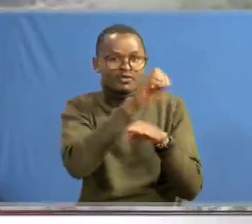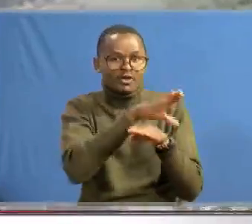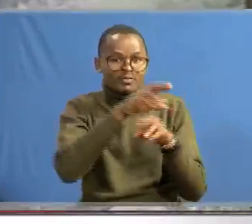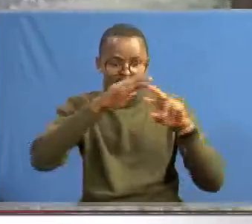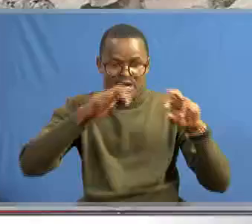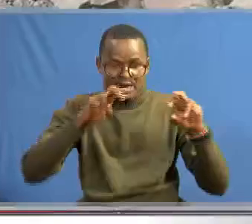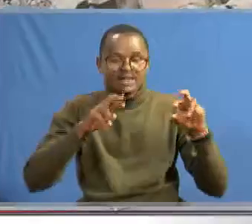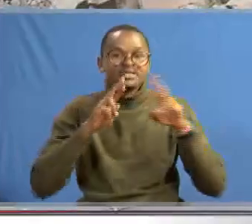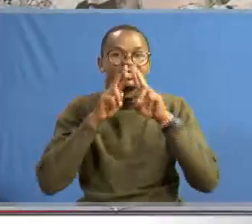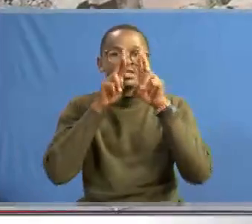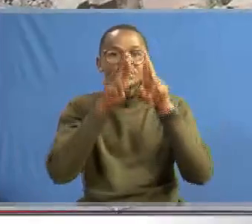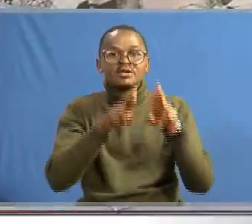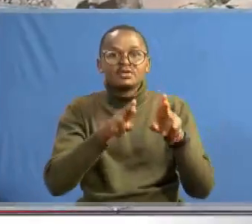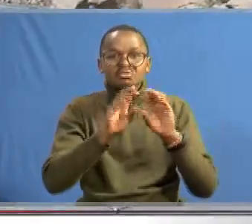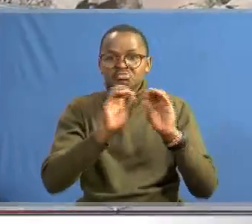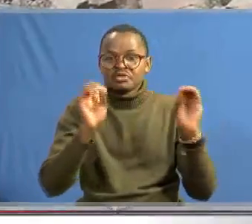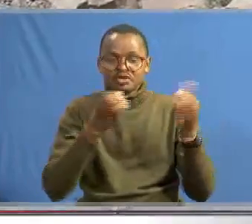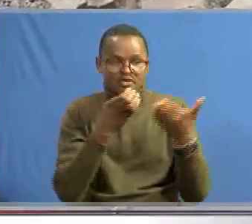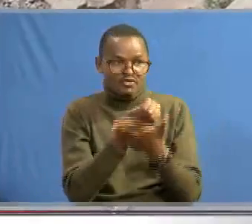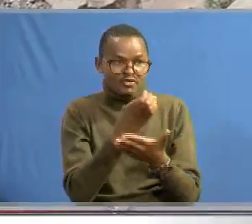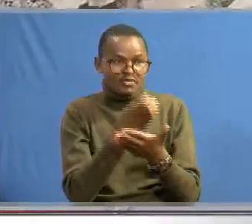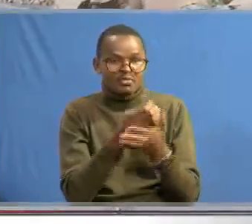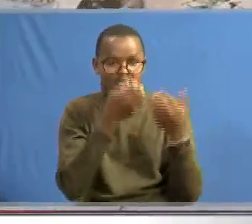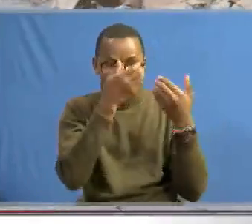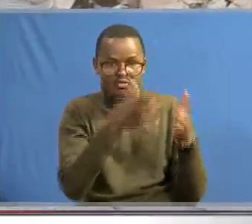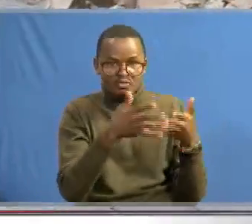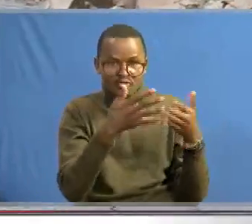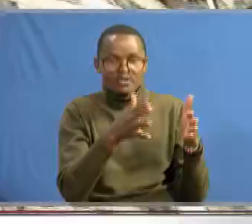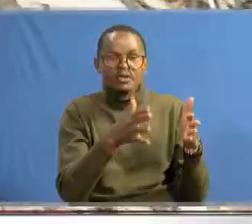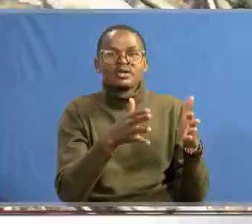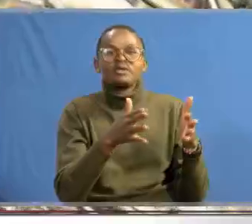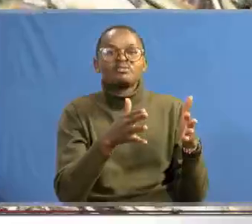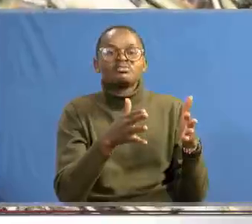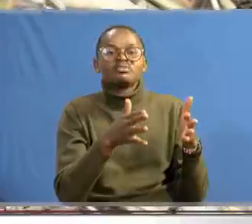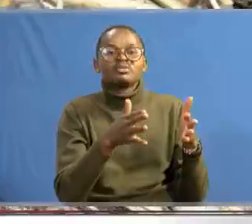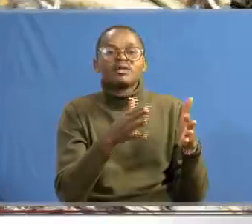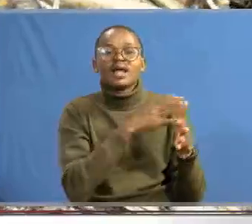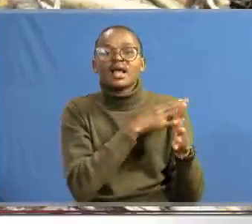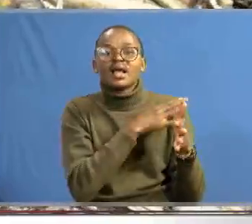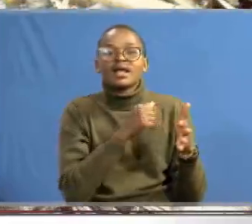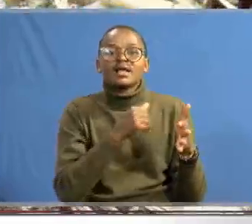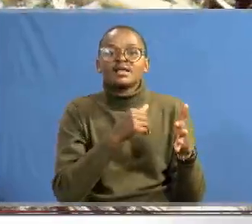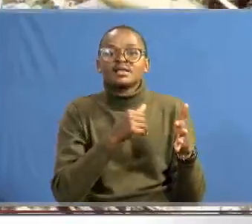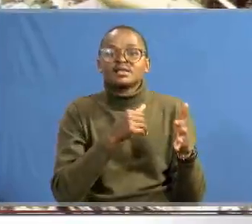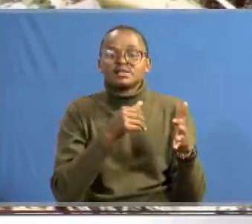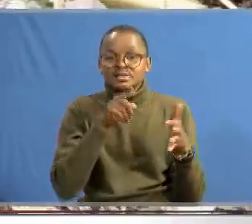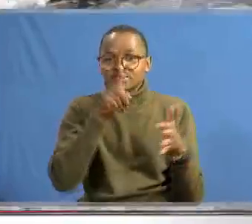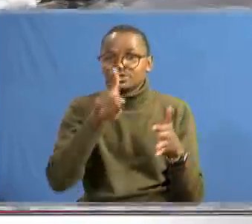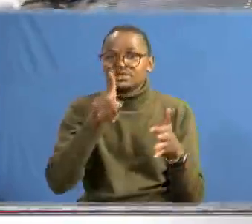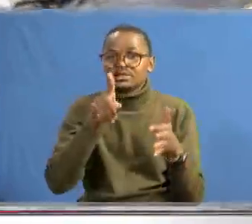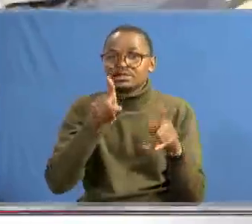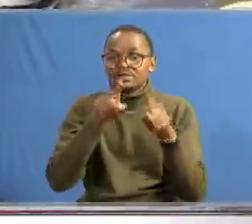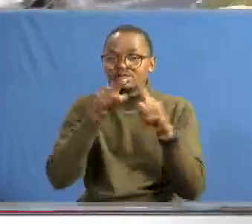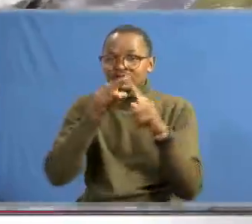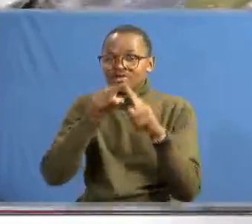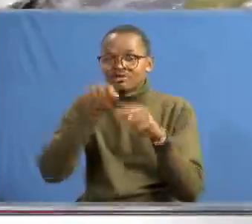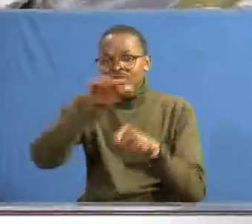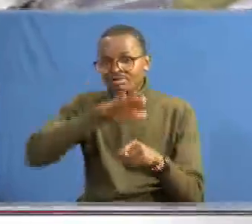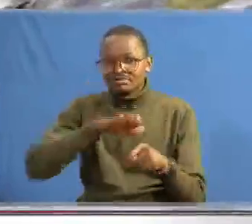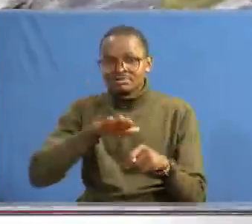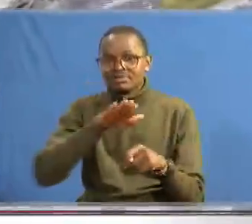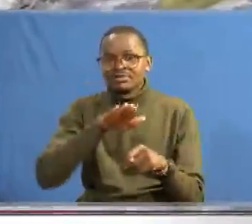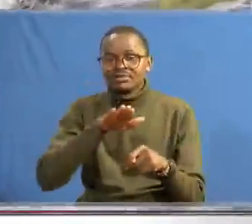analysis result, no evidence of tracking on waste while discharging effluent and acid into the sewer line and to the